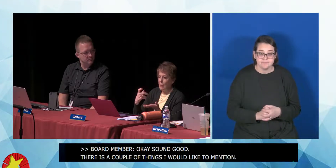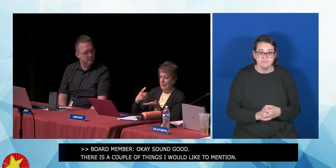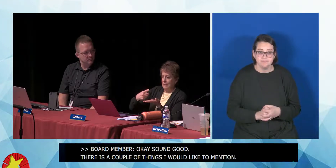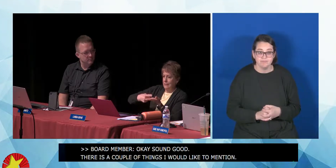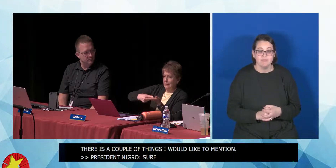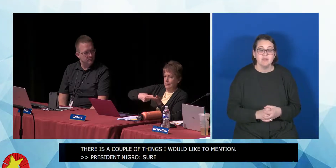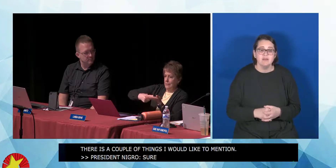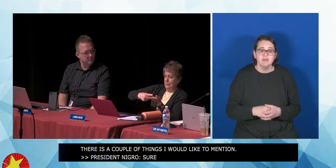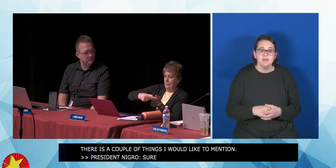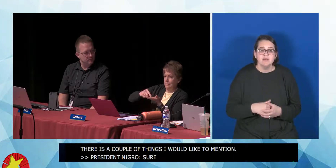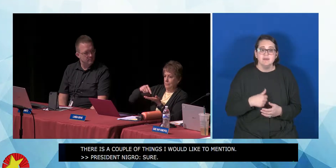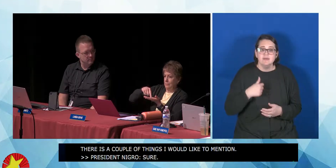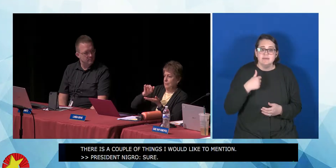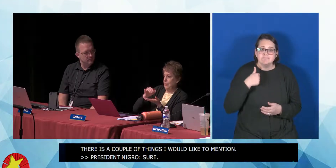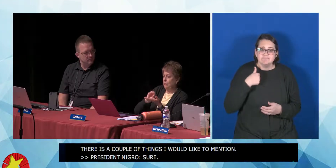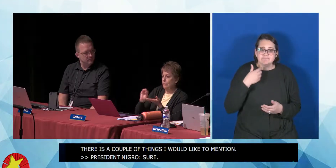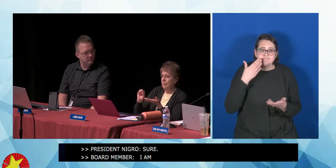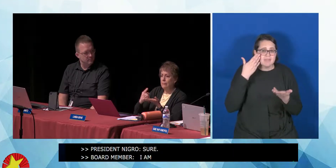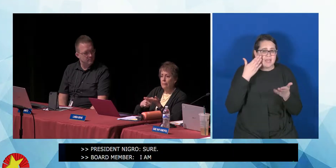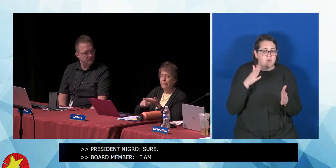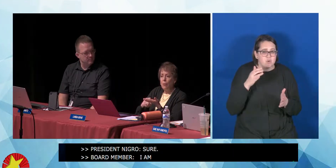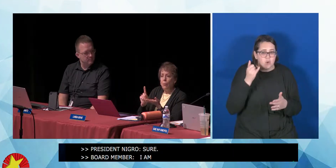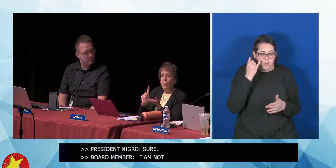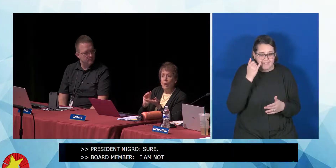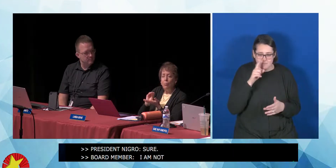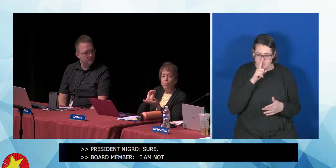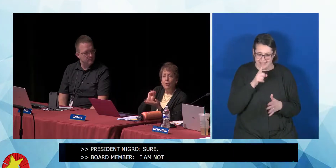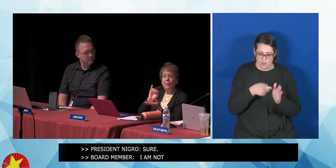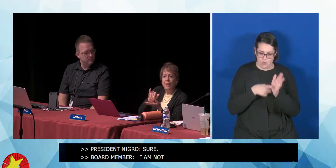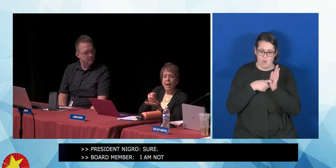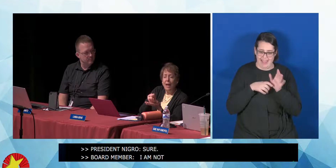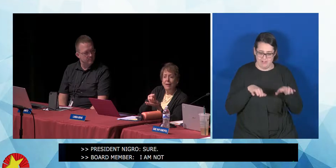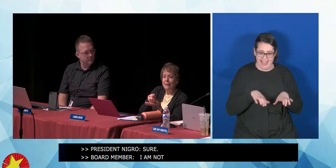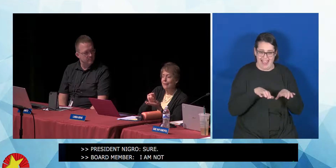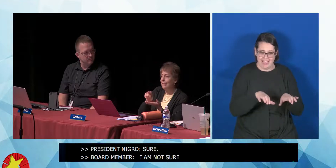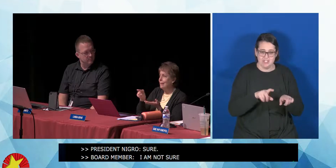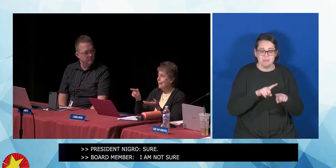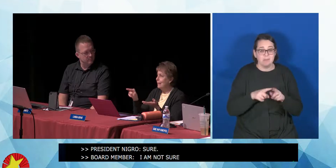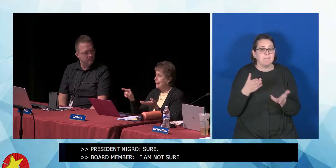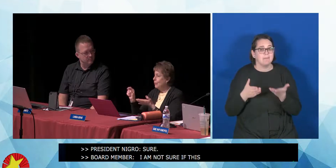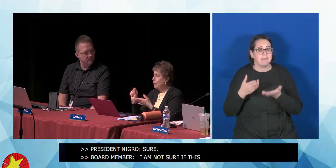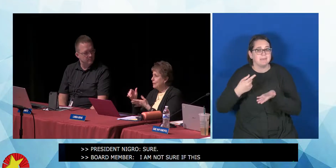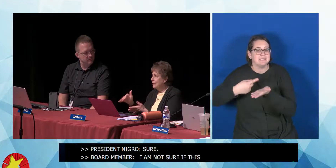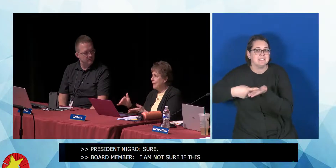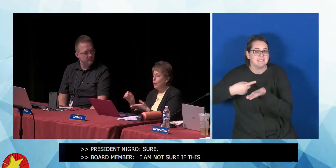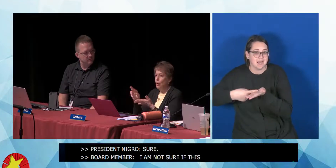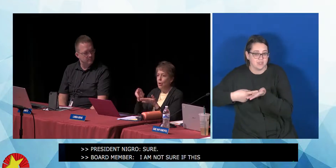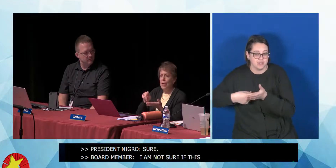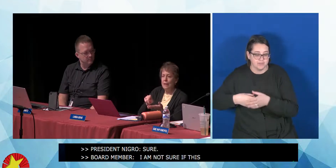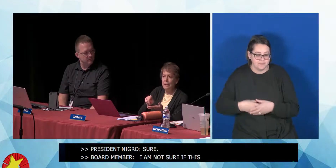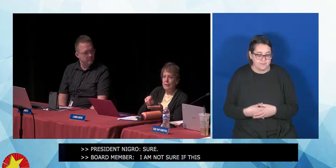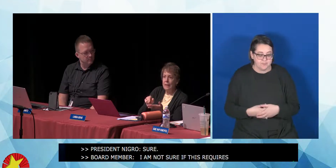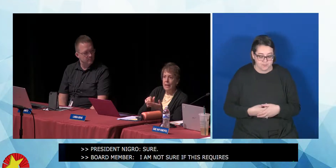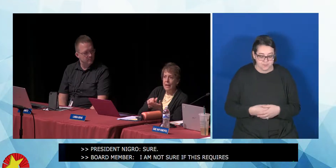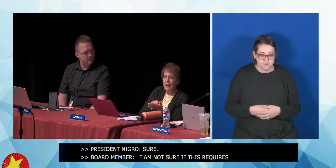I'm not sure if this would necessarily require any action, but at least for some discussion,